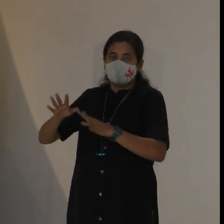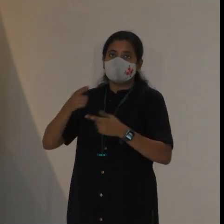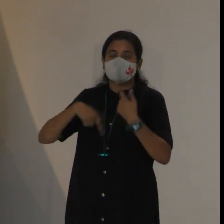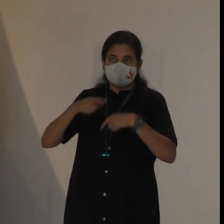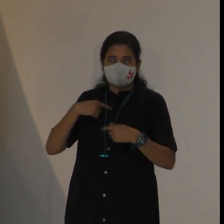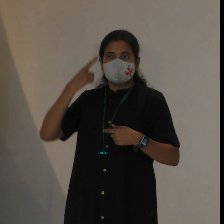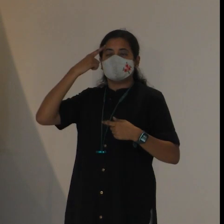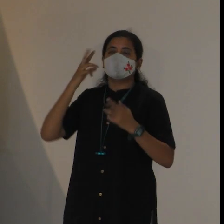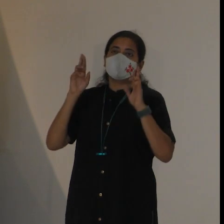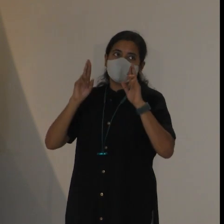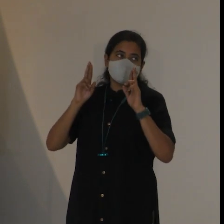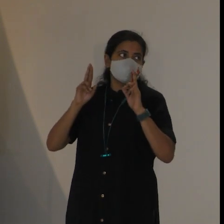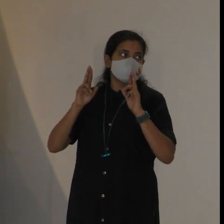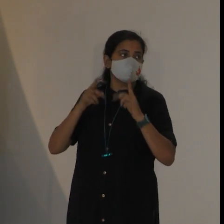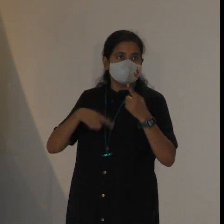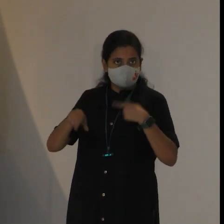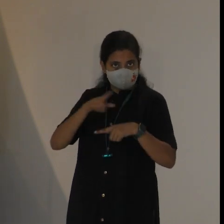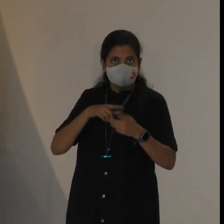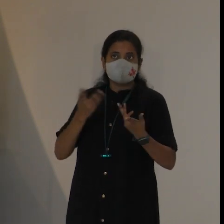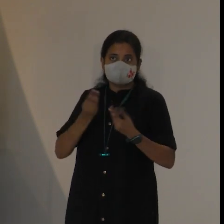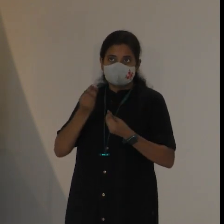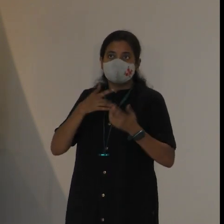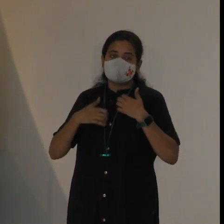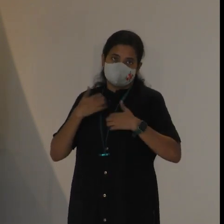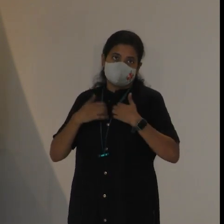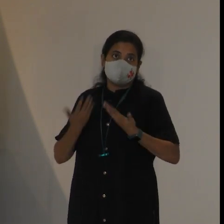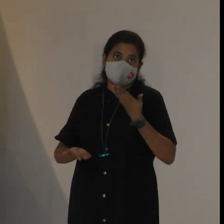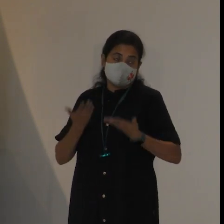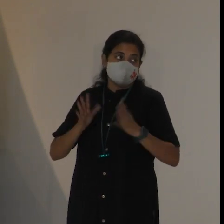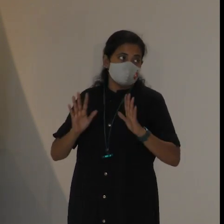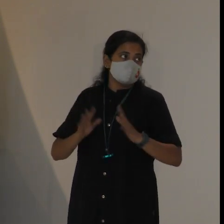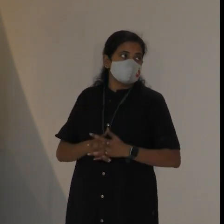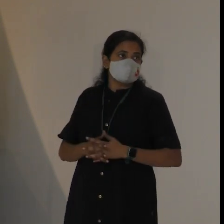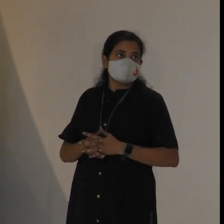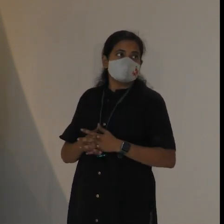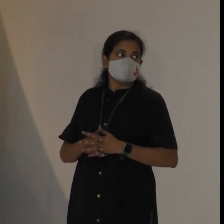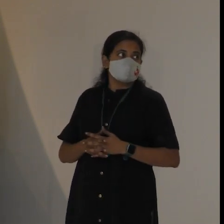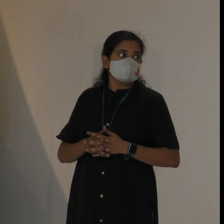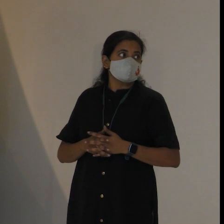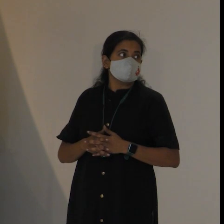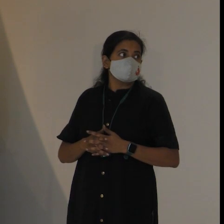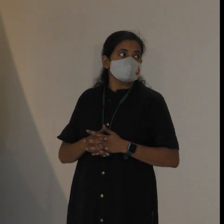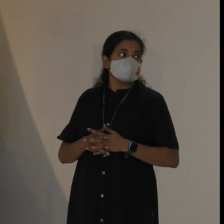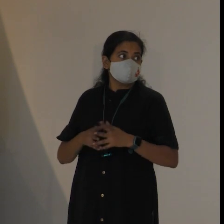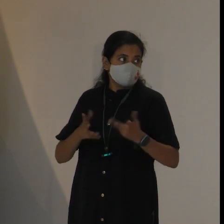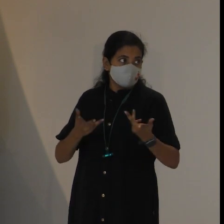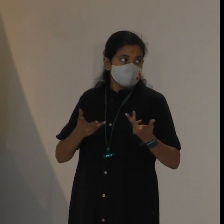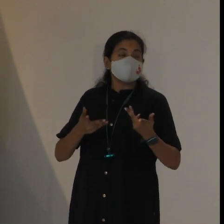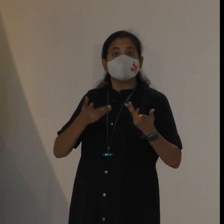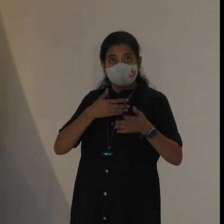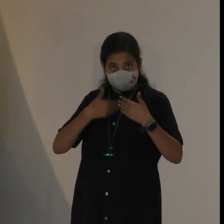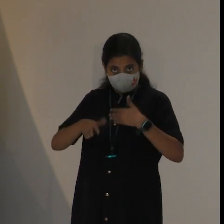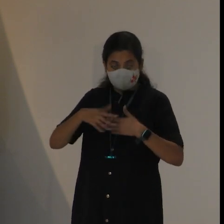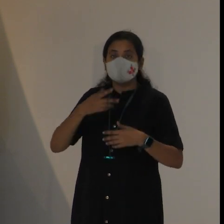that this format is something interesting, and if there's anything that goes wrong, that's all on